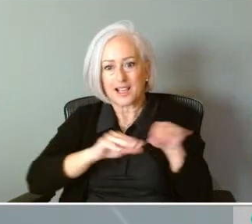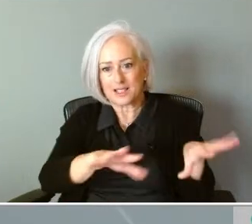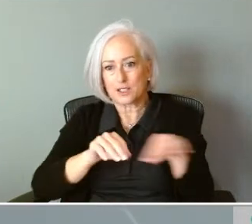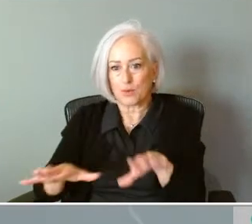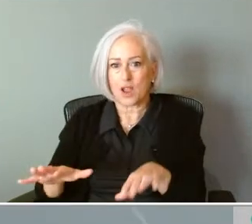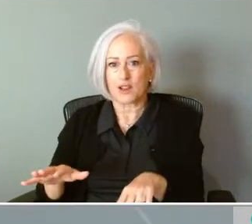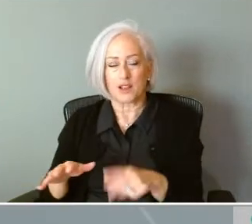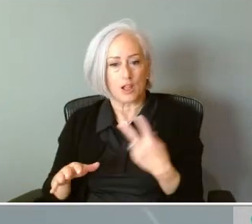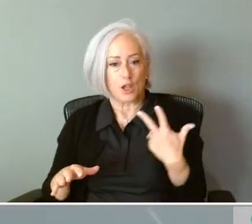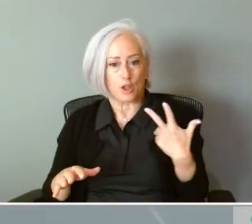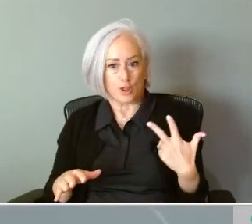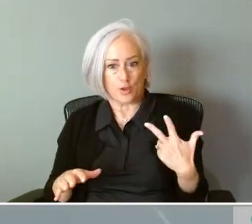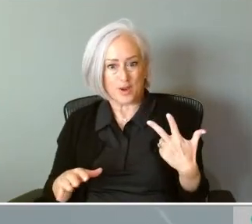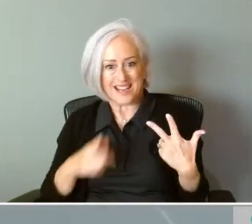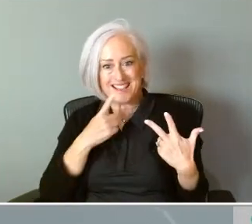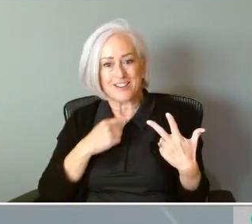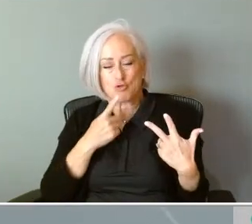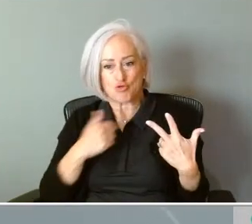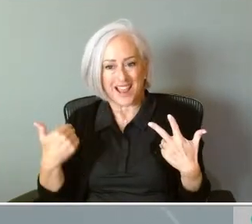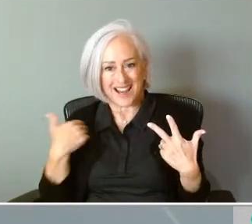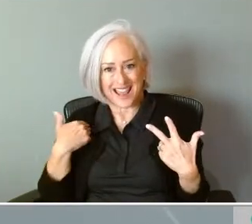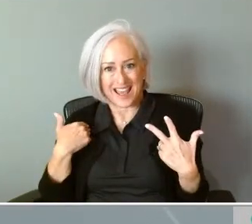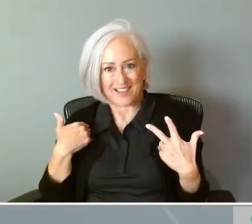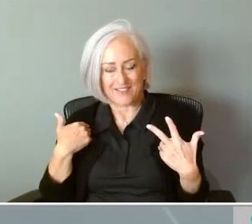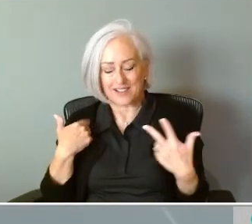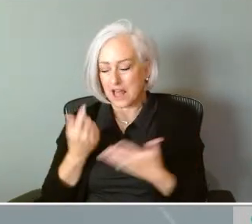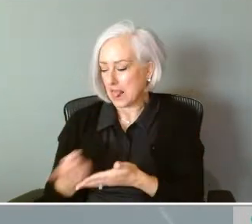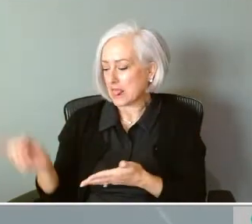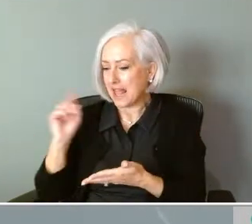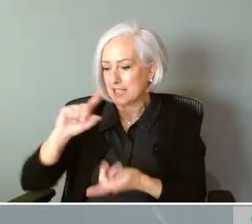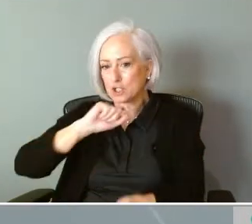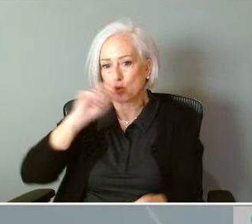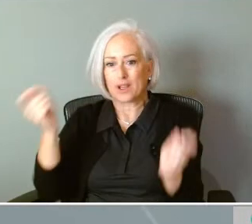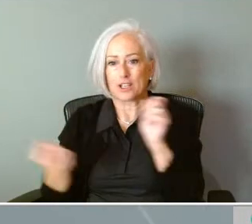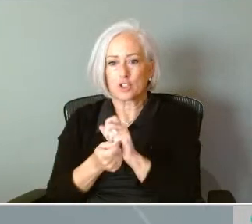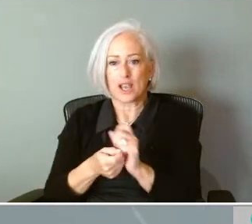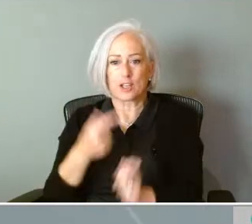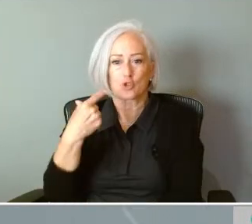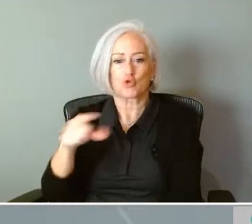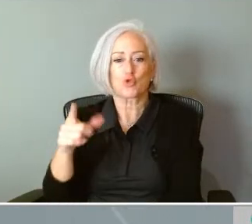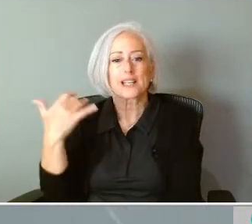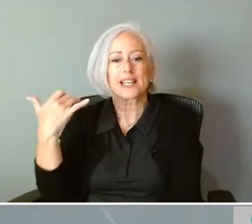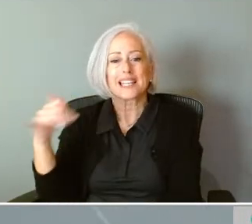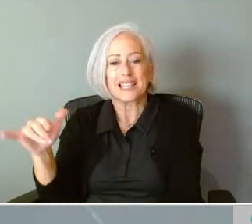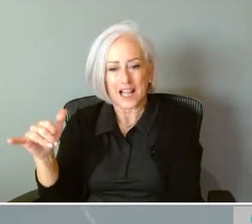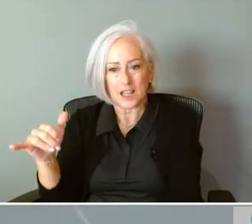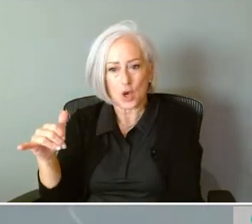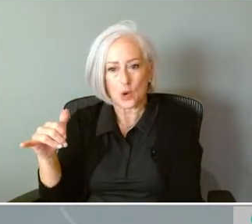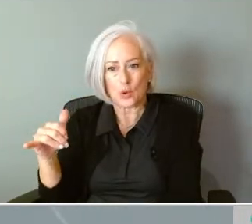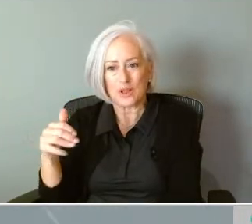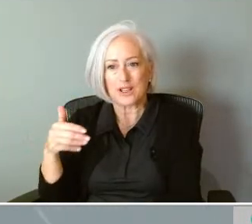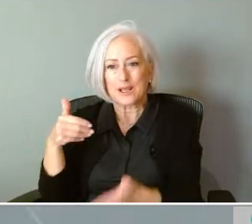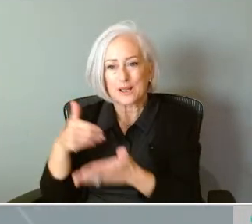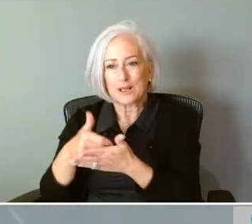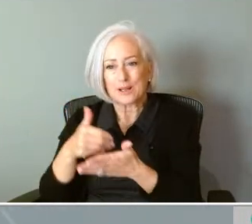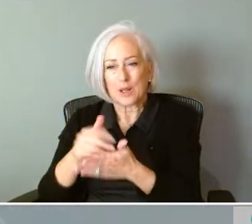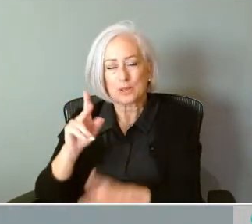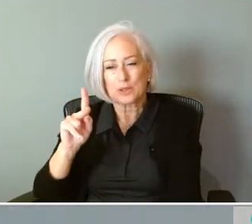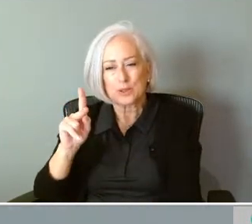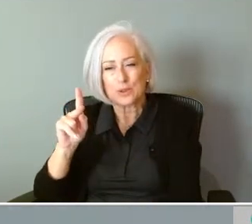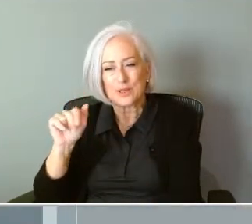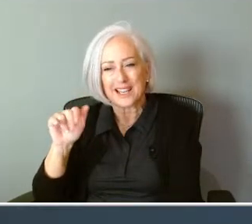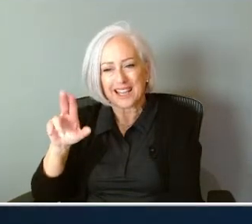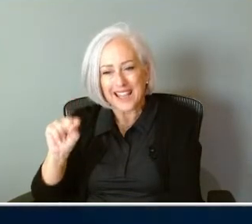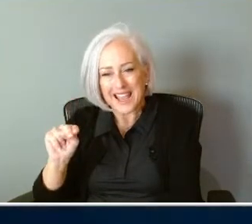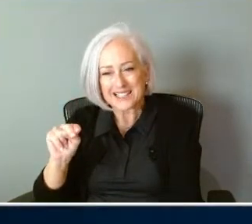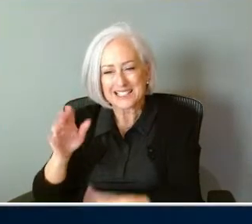were in the red, but that changed last week. So now it's green and yellow, although the counties closest to Kansas still have a medium community spread. Is this